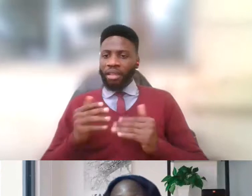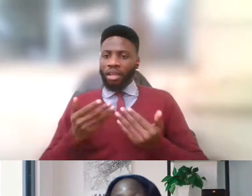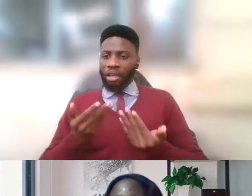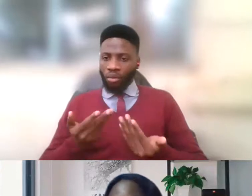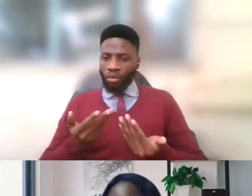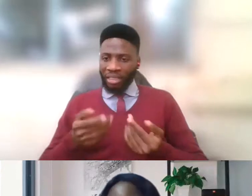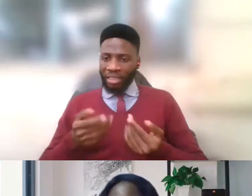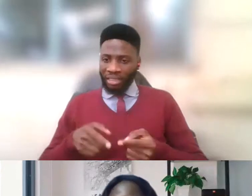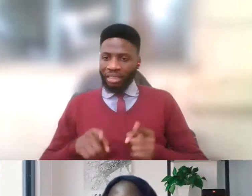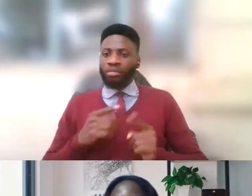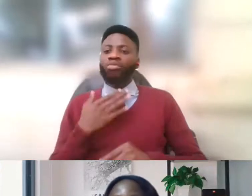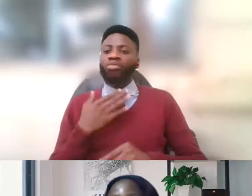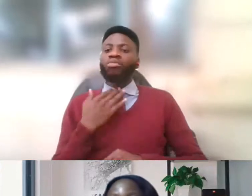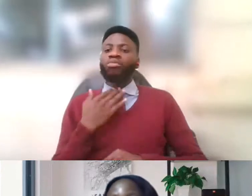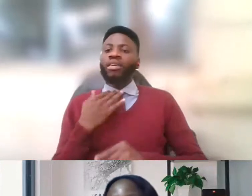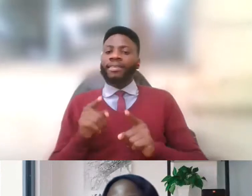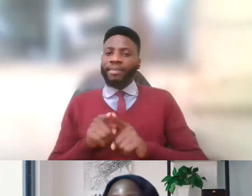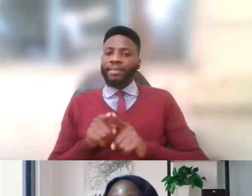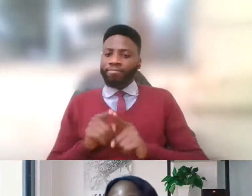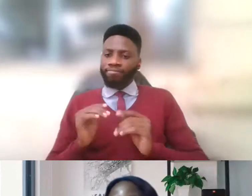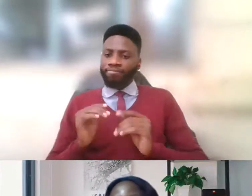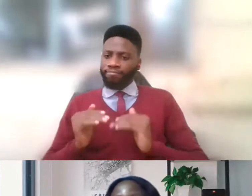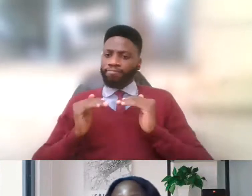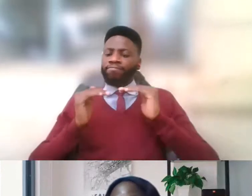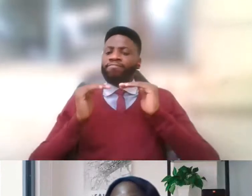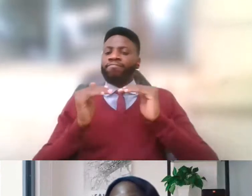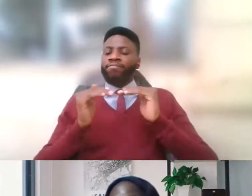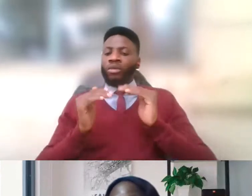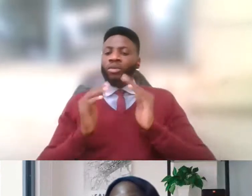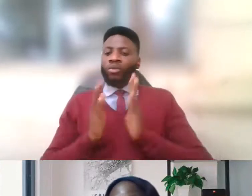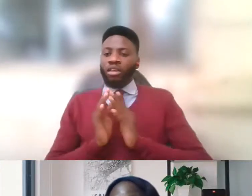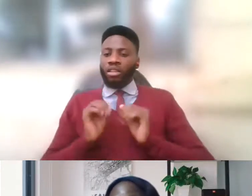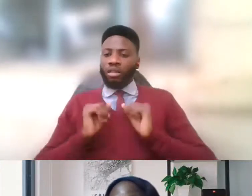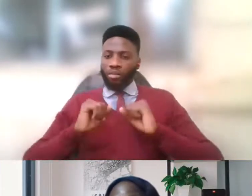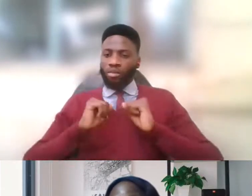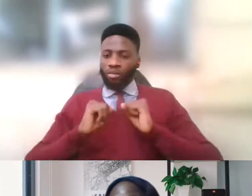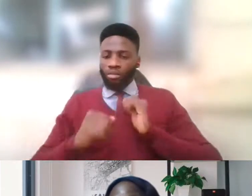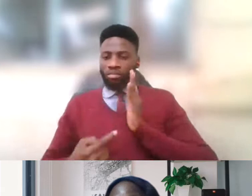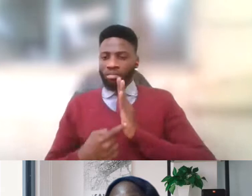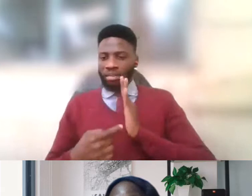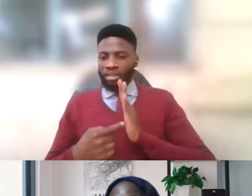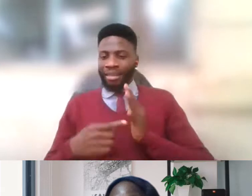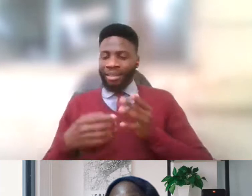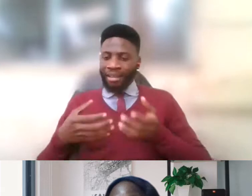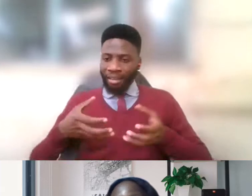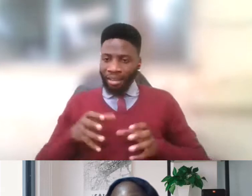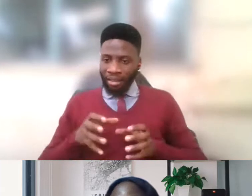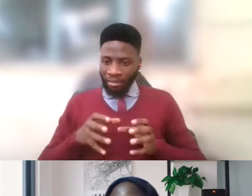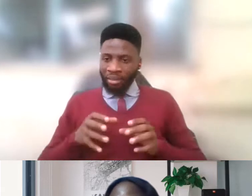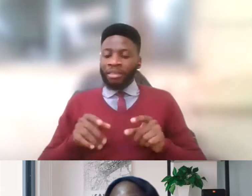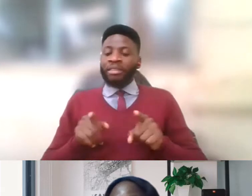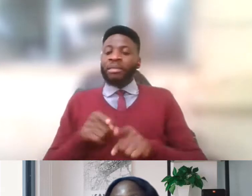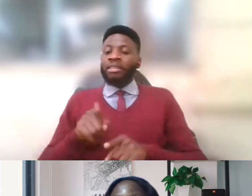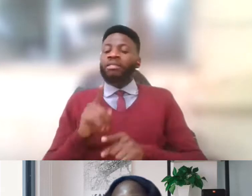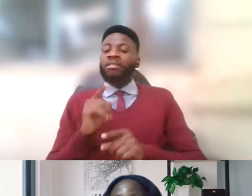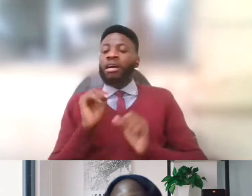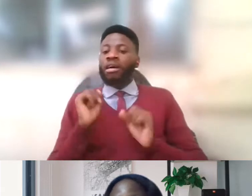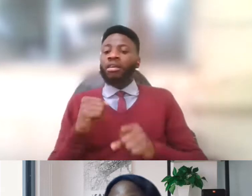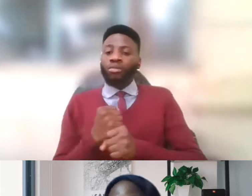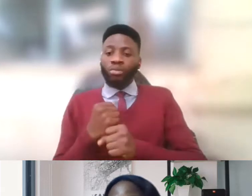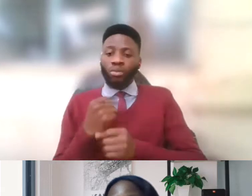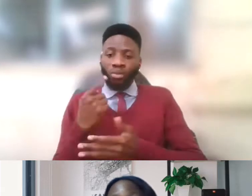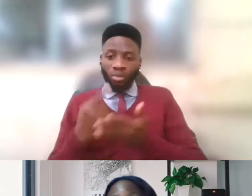all of those things, you know, a willingness to be curious, comfortable about understanding what you bring, but in a willingness to